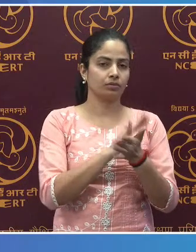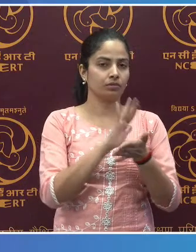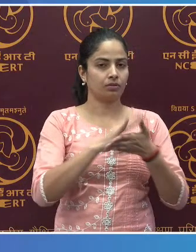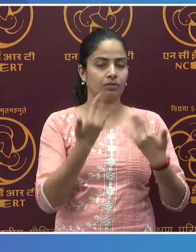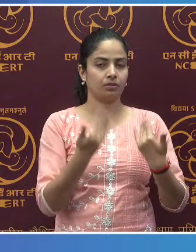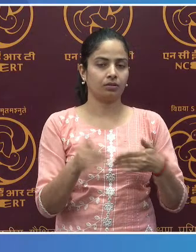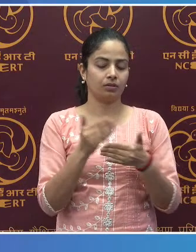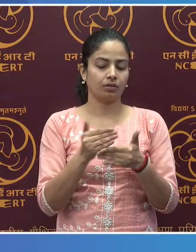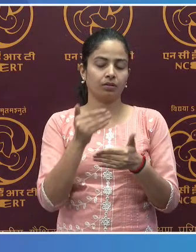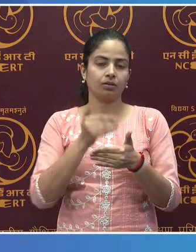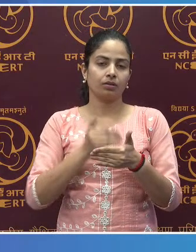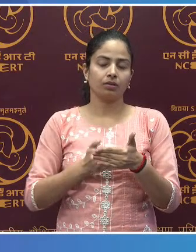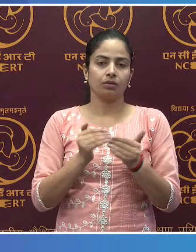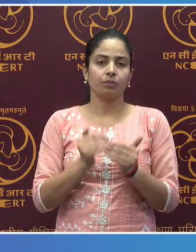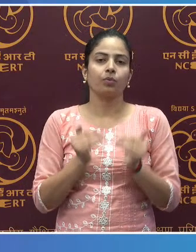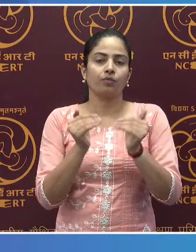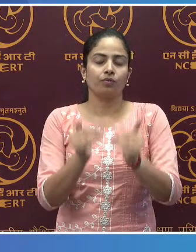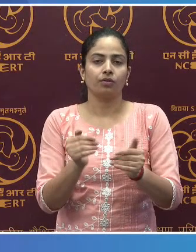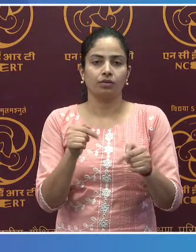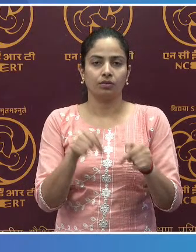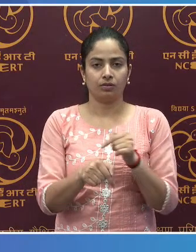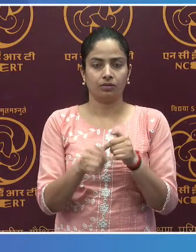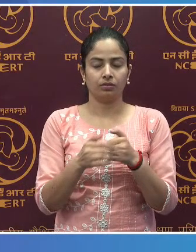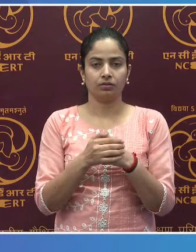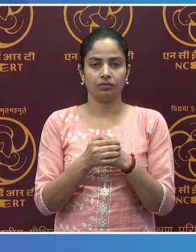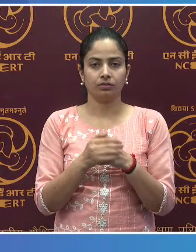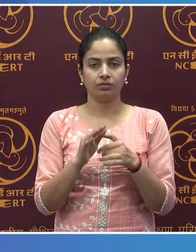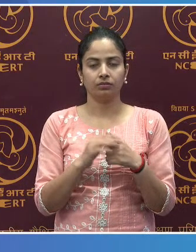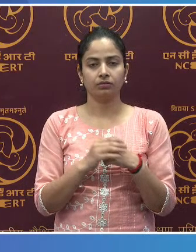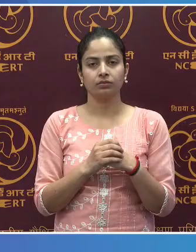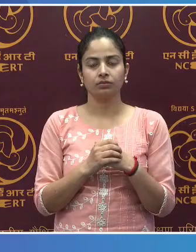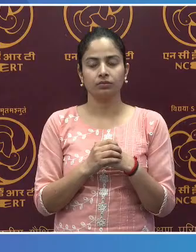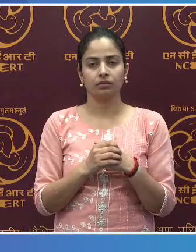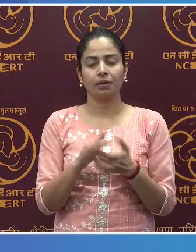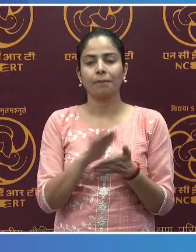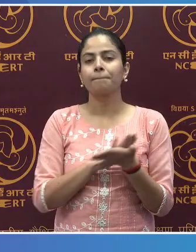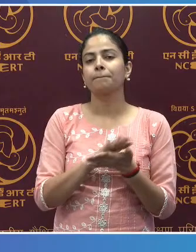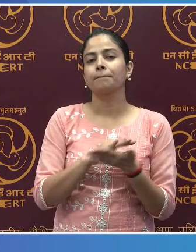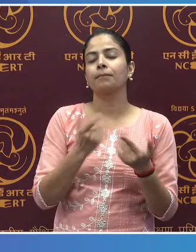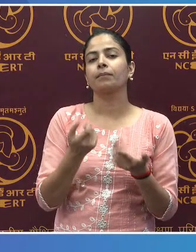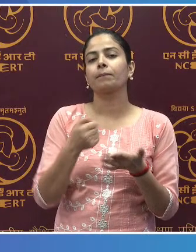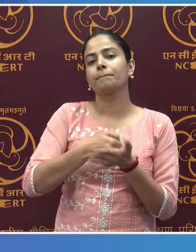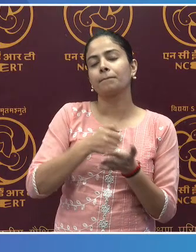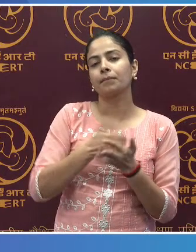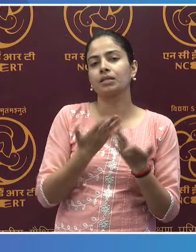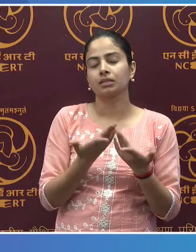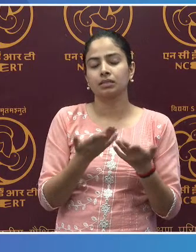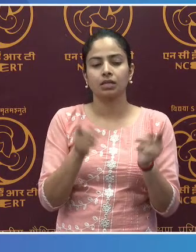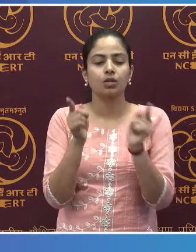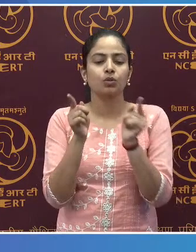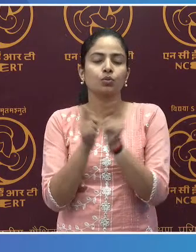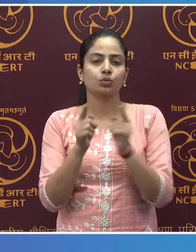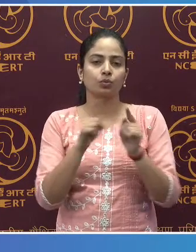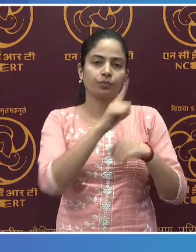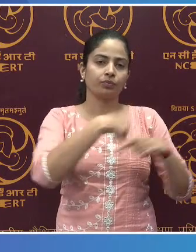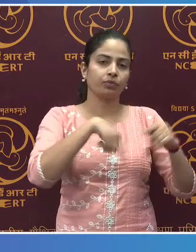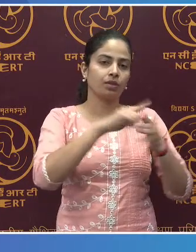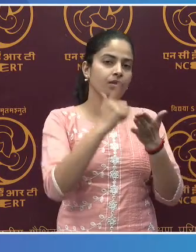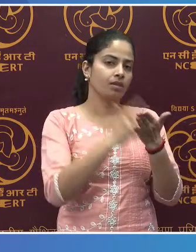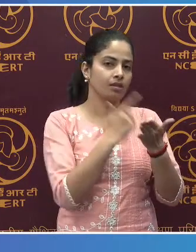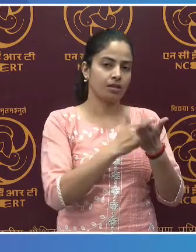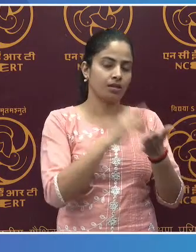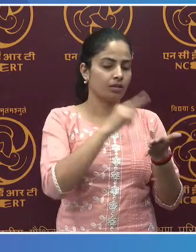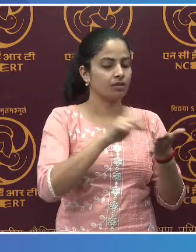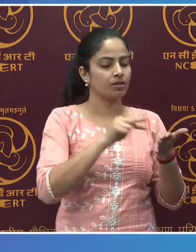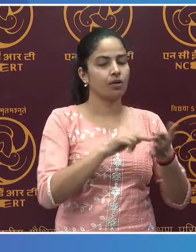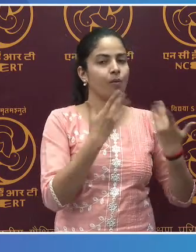the before we move on. This before we move on basically that gives the summarization of whole the chapter, what we